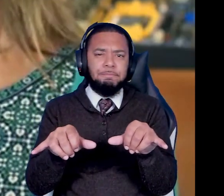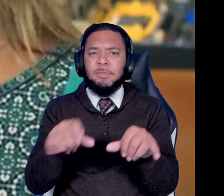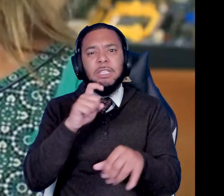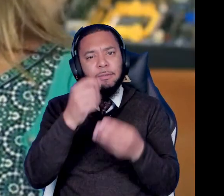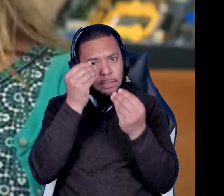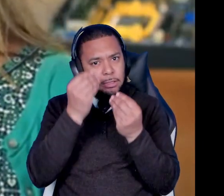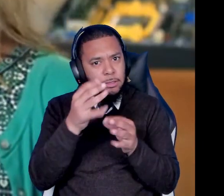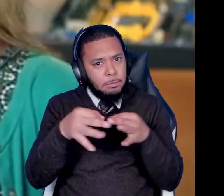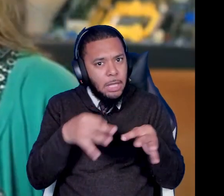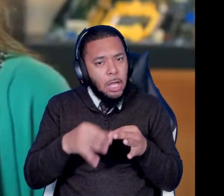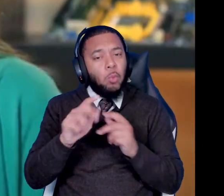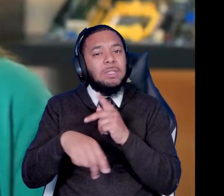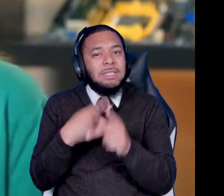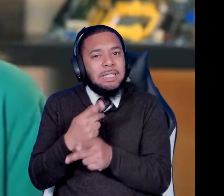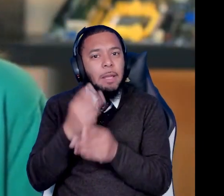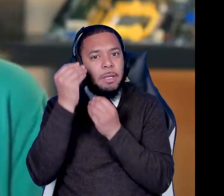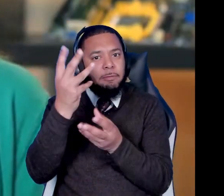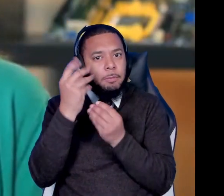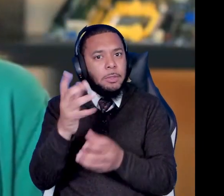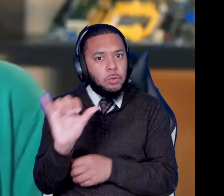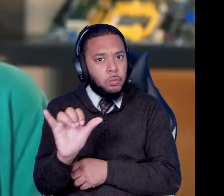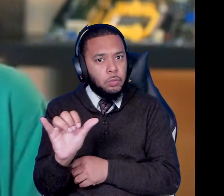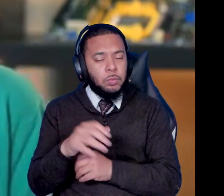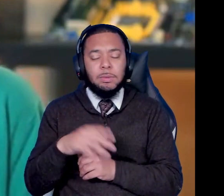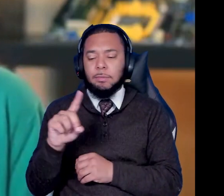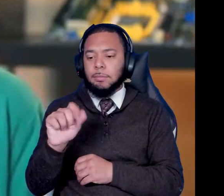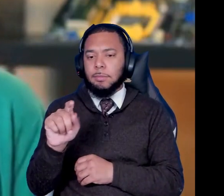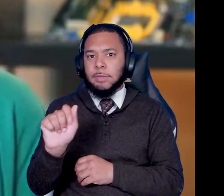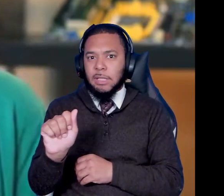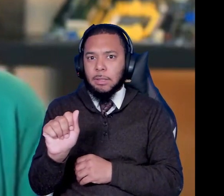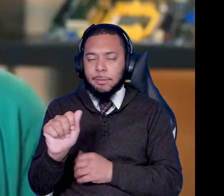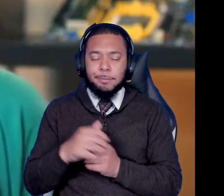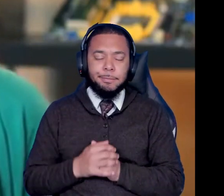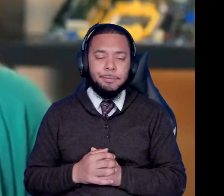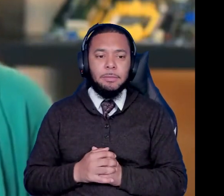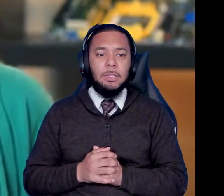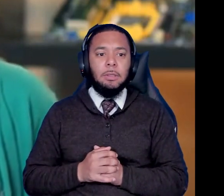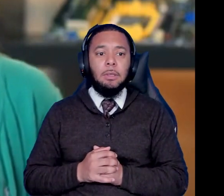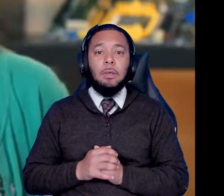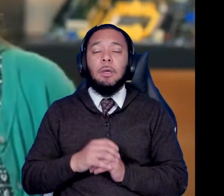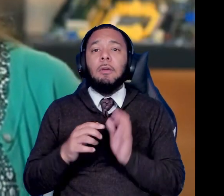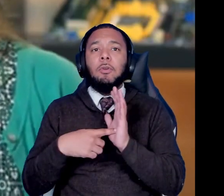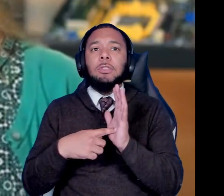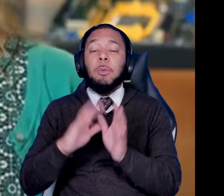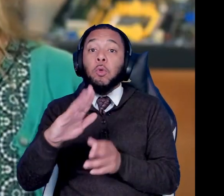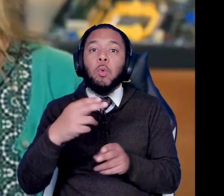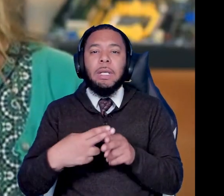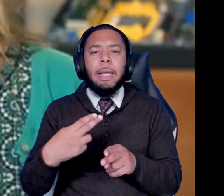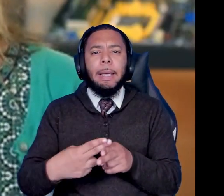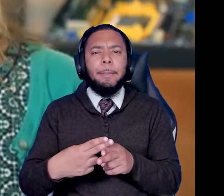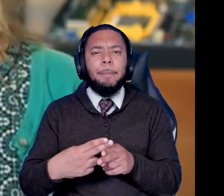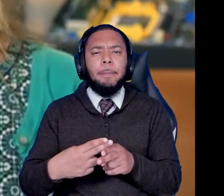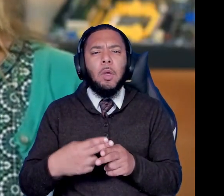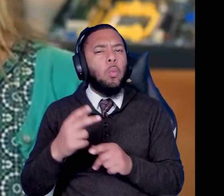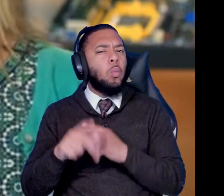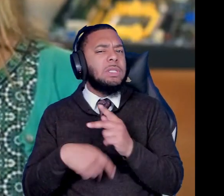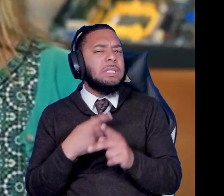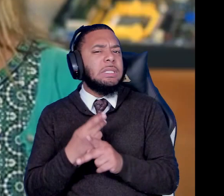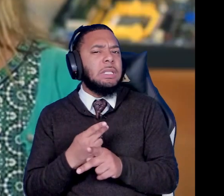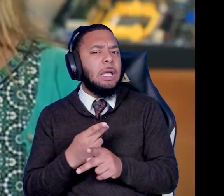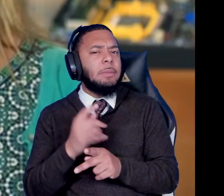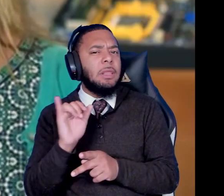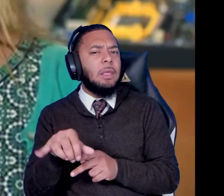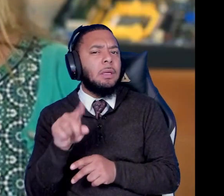storing. So for example, if you were going to store your name in a computer, what data type would that